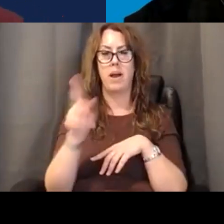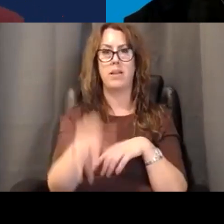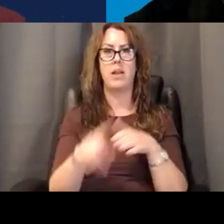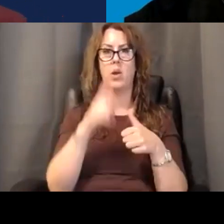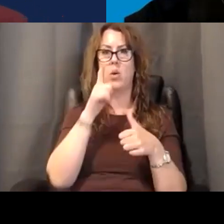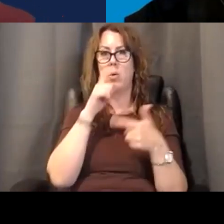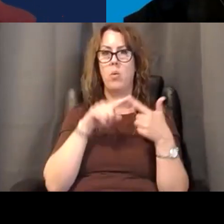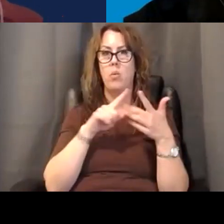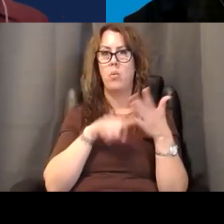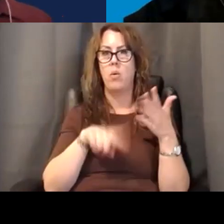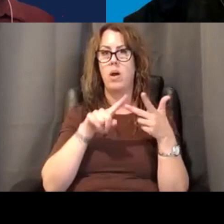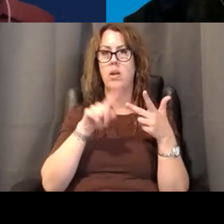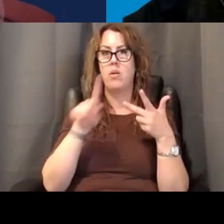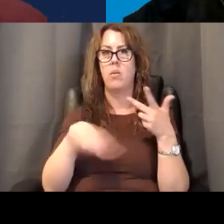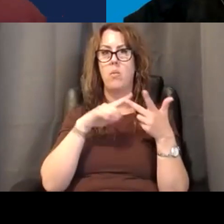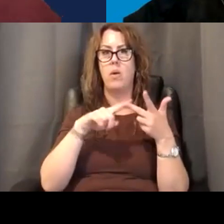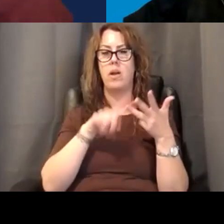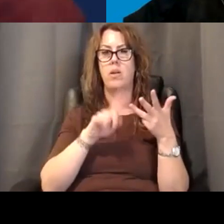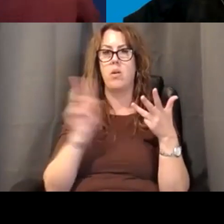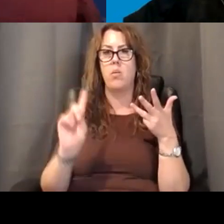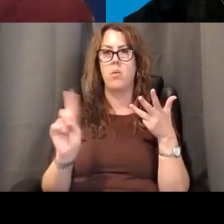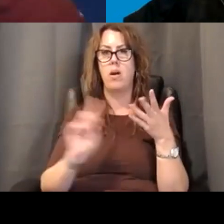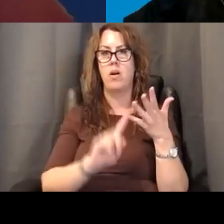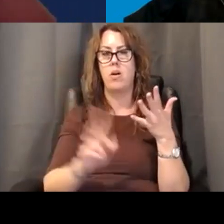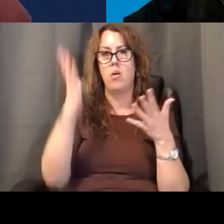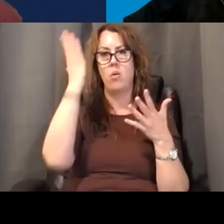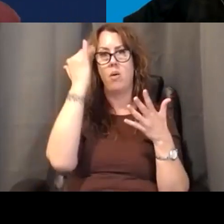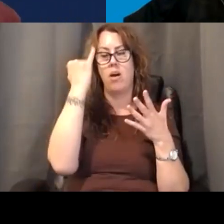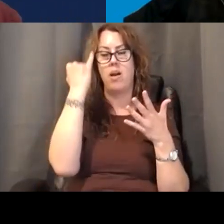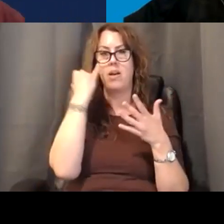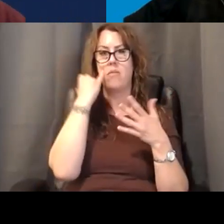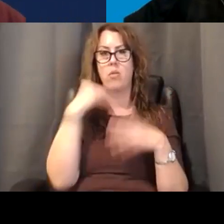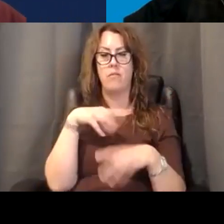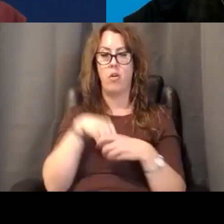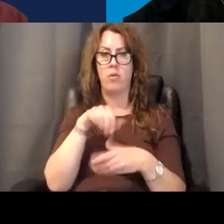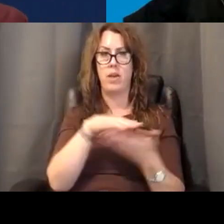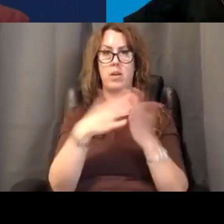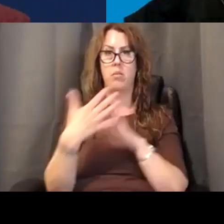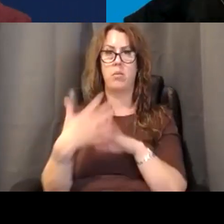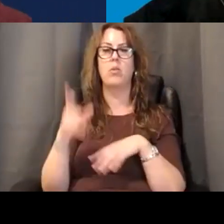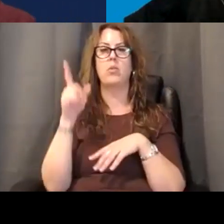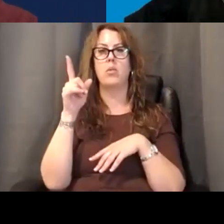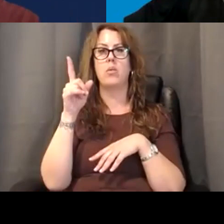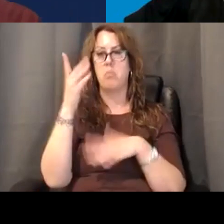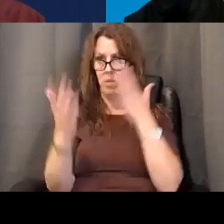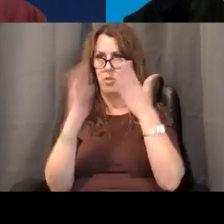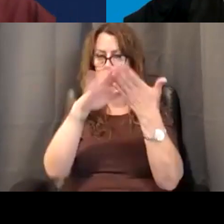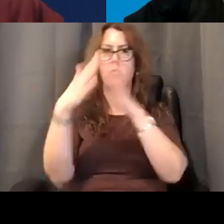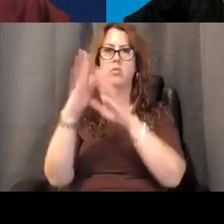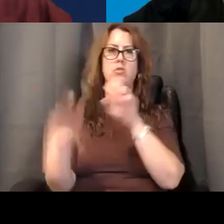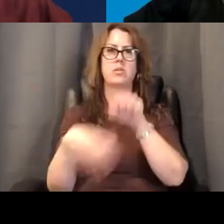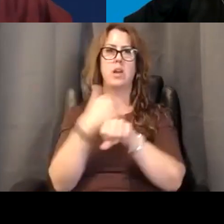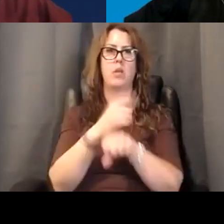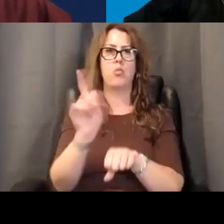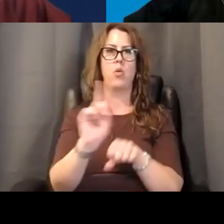this is the community we're engaging, we should probably go into that community. The community should tell us where we should meet, right? They should set the times that we